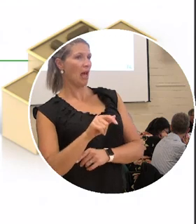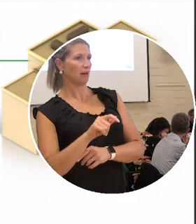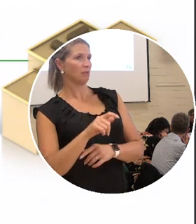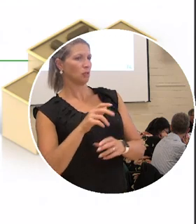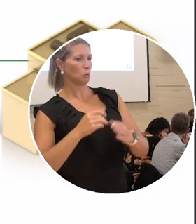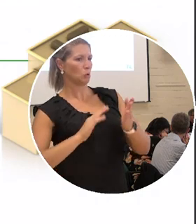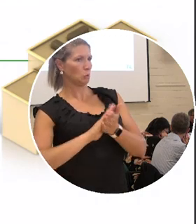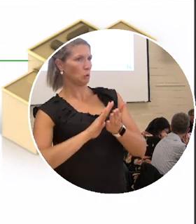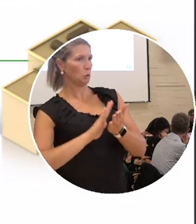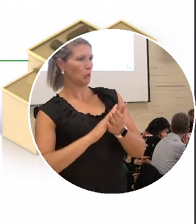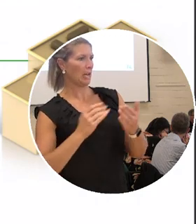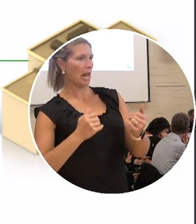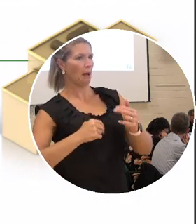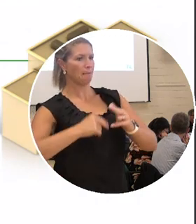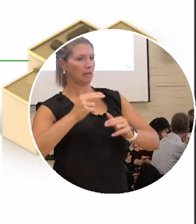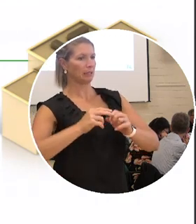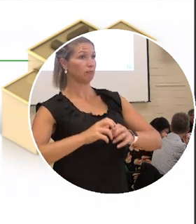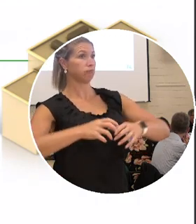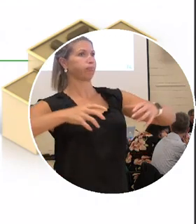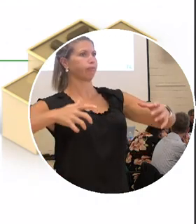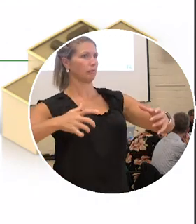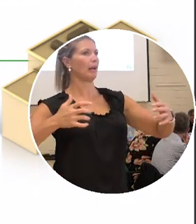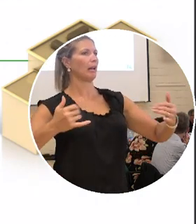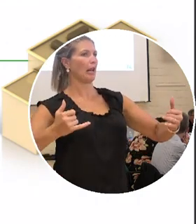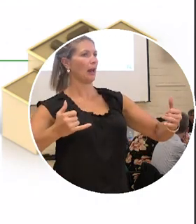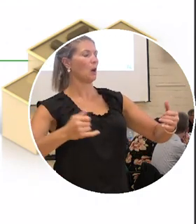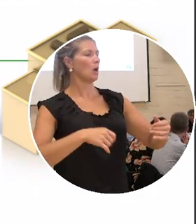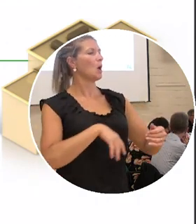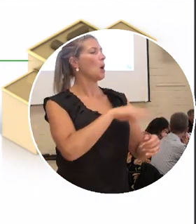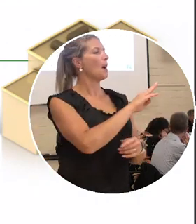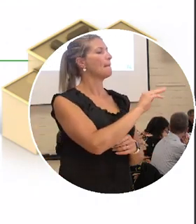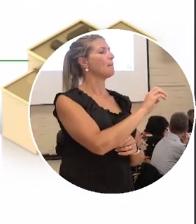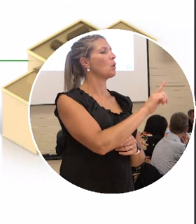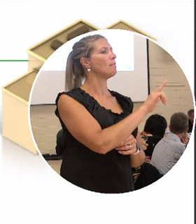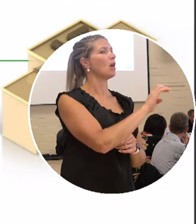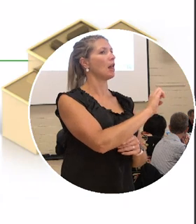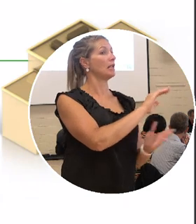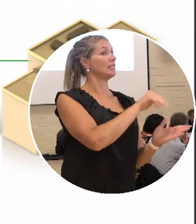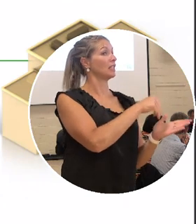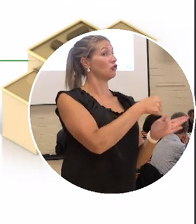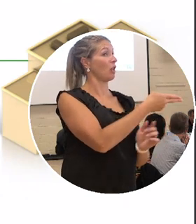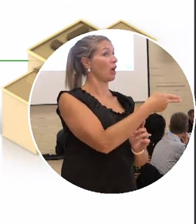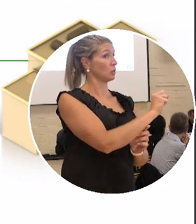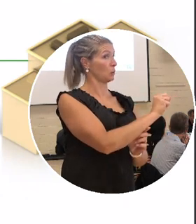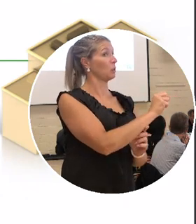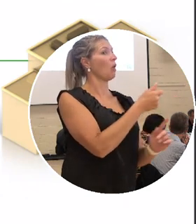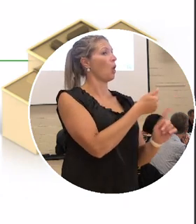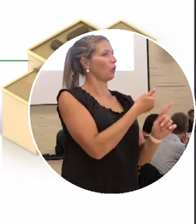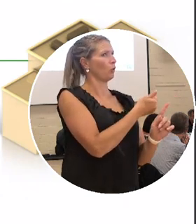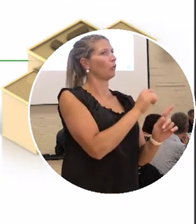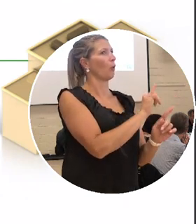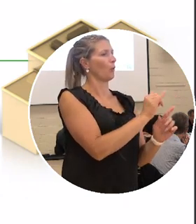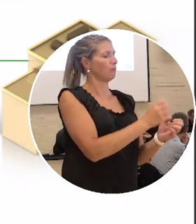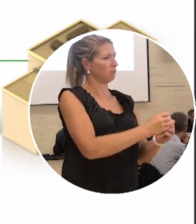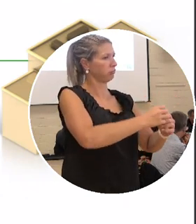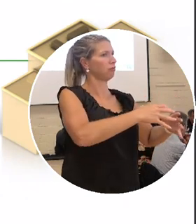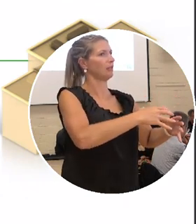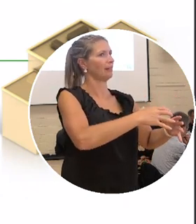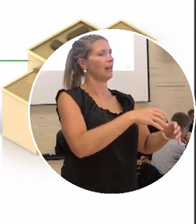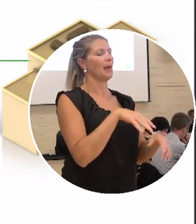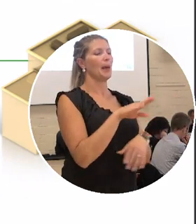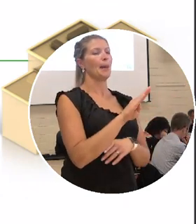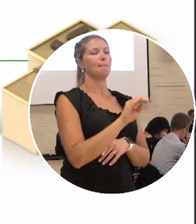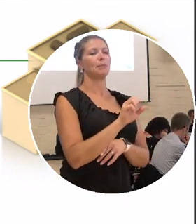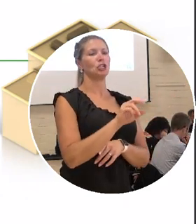completed. Mobile Central High, of course, we did the extension and grade 5 and 6 moved in. Bishop